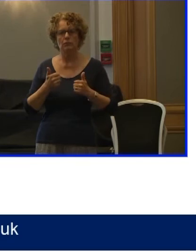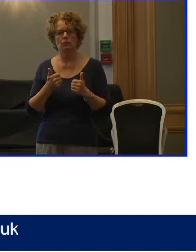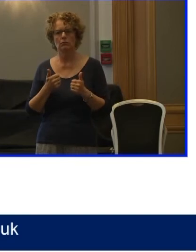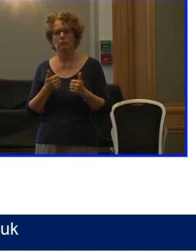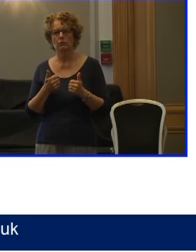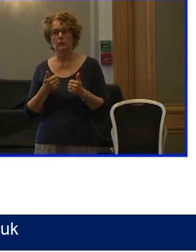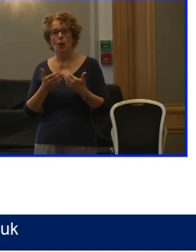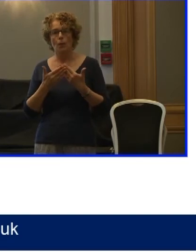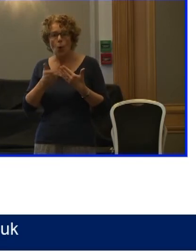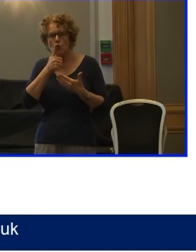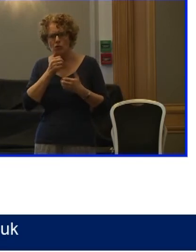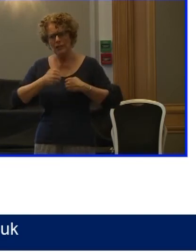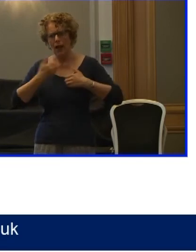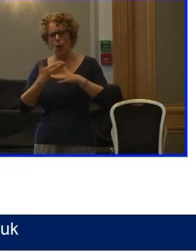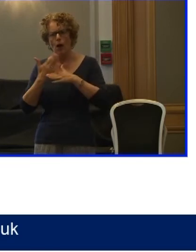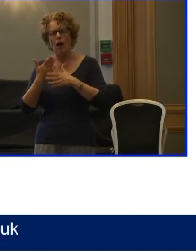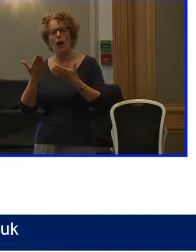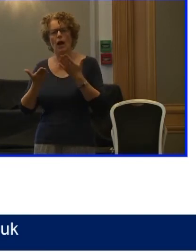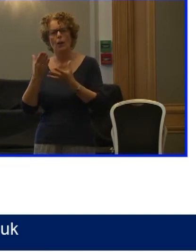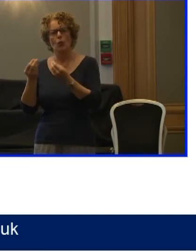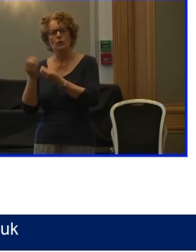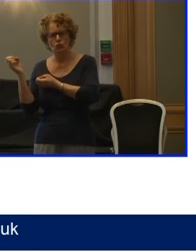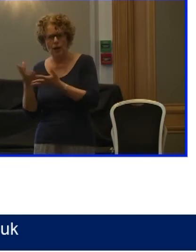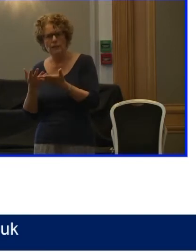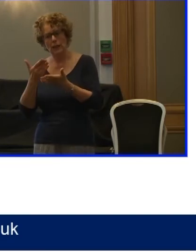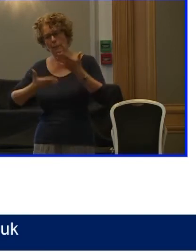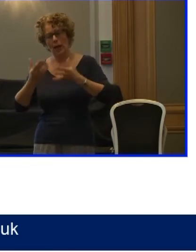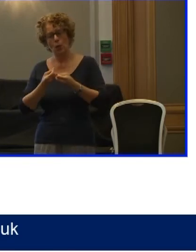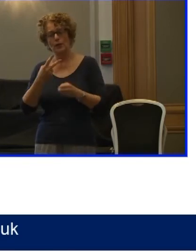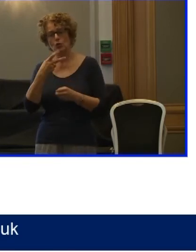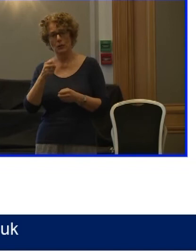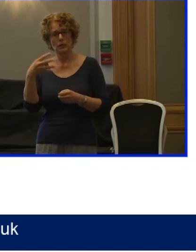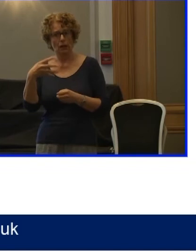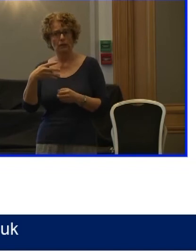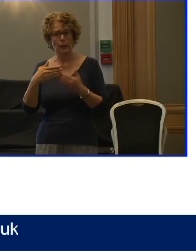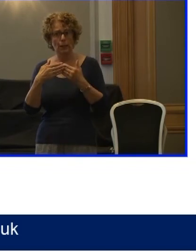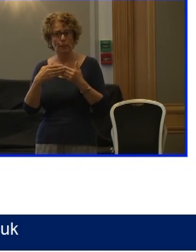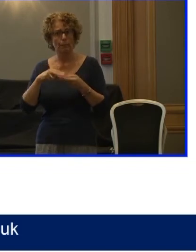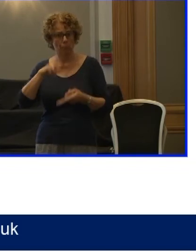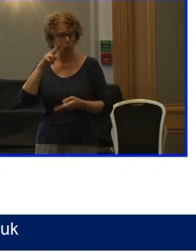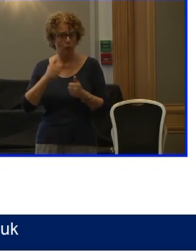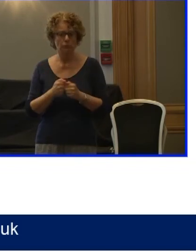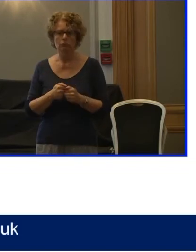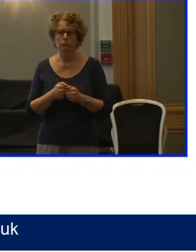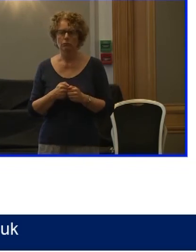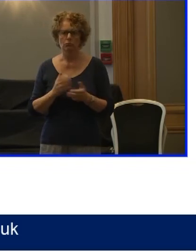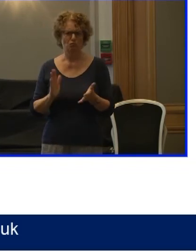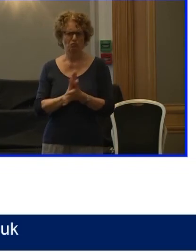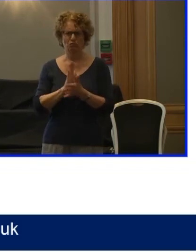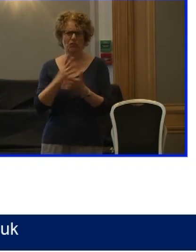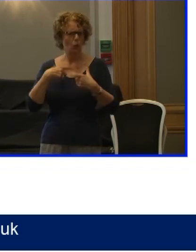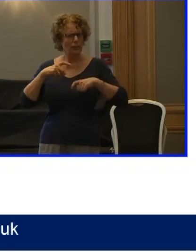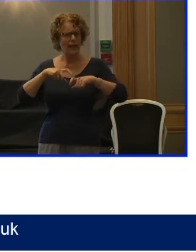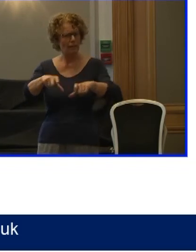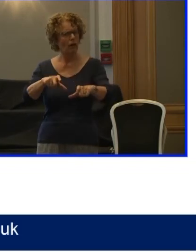many aspects of our work and services compared to 2019. And obviously, we are absolutely delighted and really want to continue